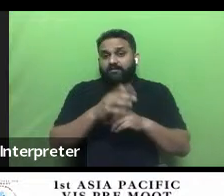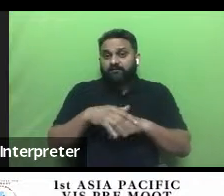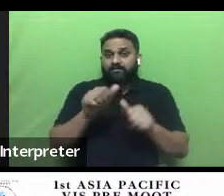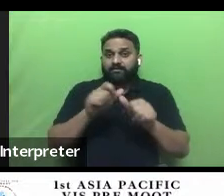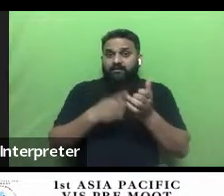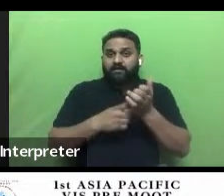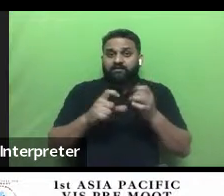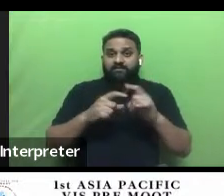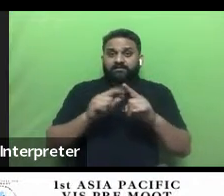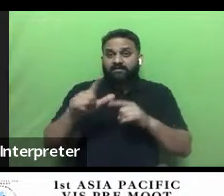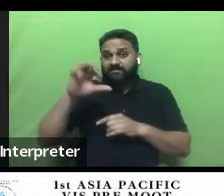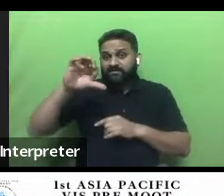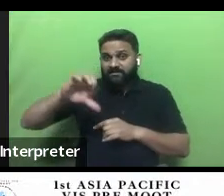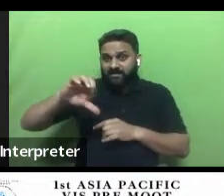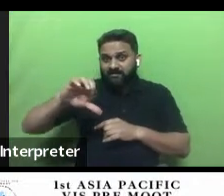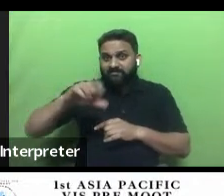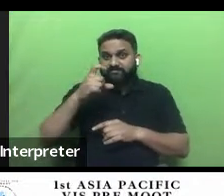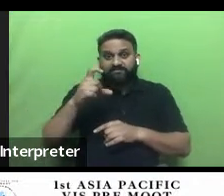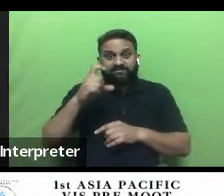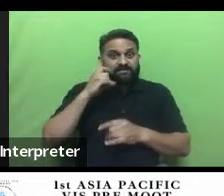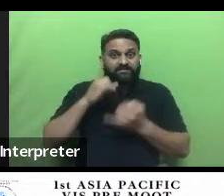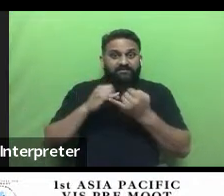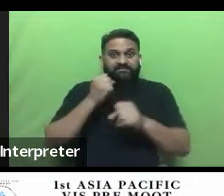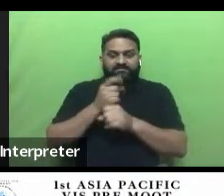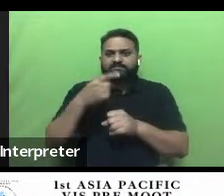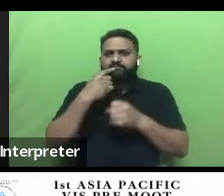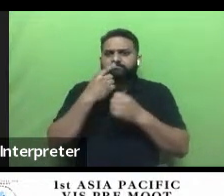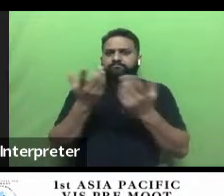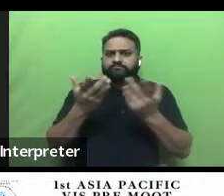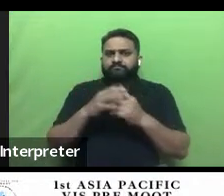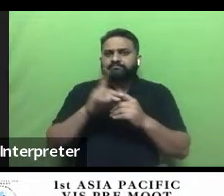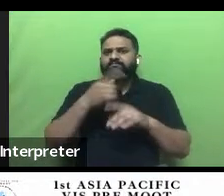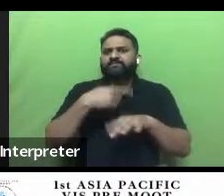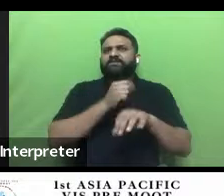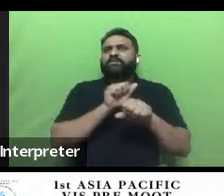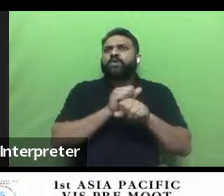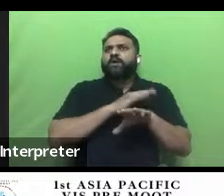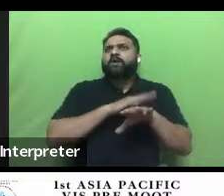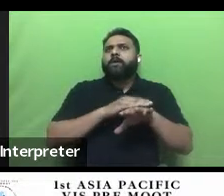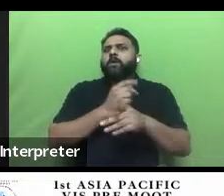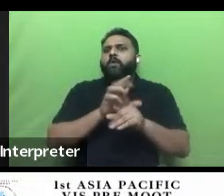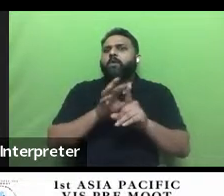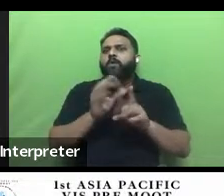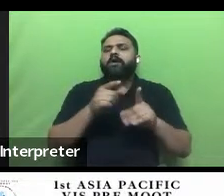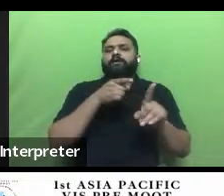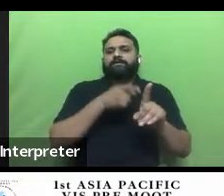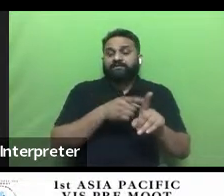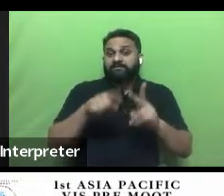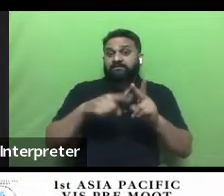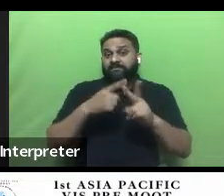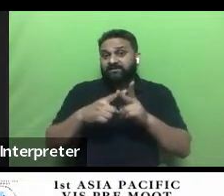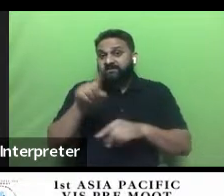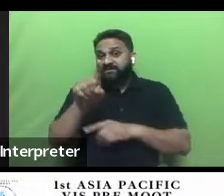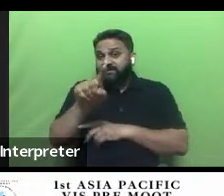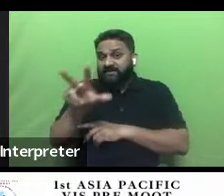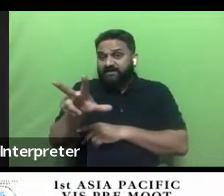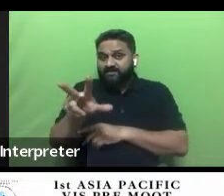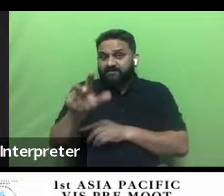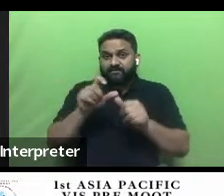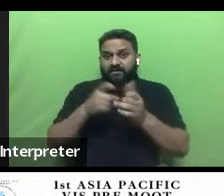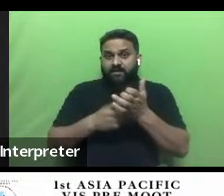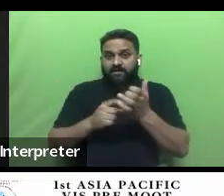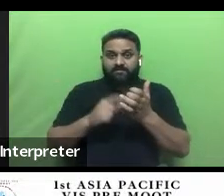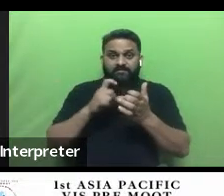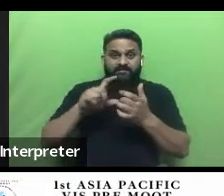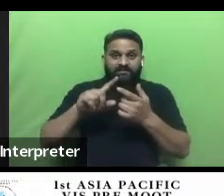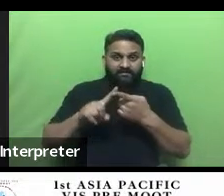of the CISG that provides parties are bound by established practices. And Article 18.3 of the CISG states that conduct can